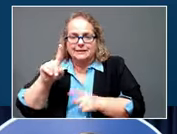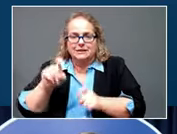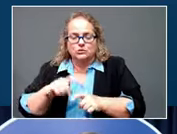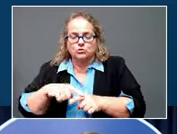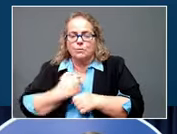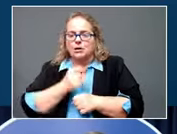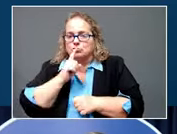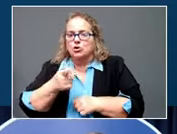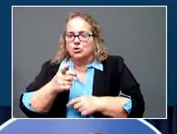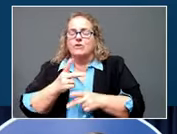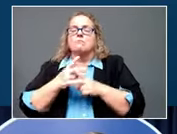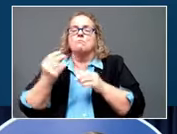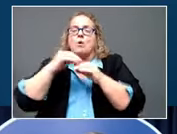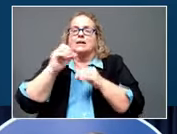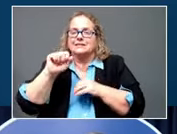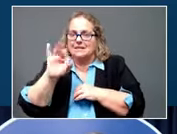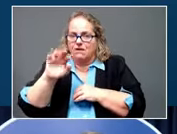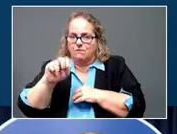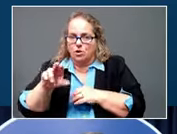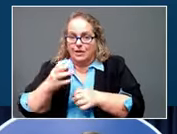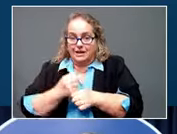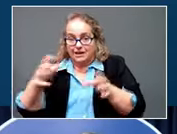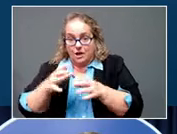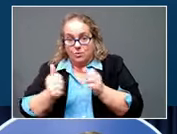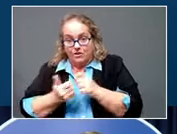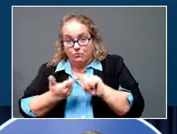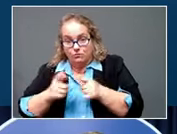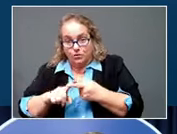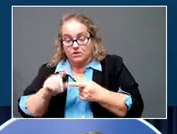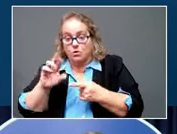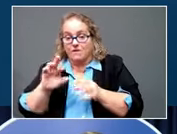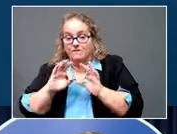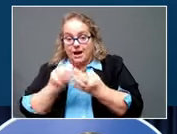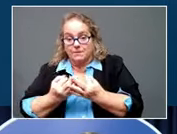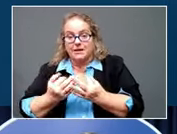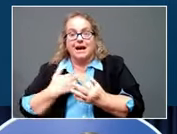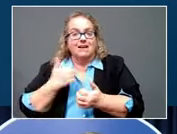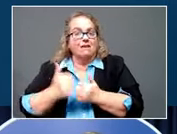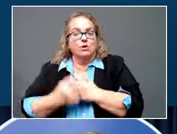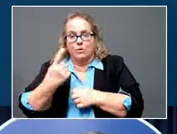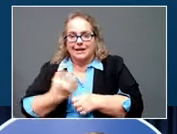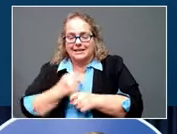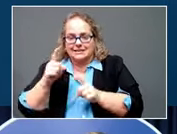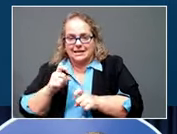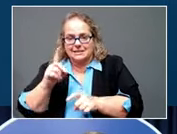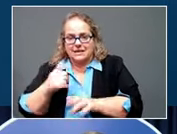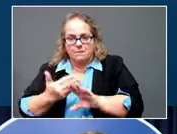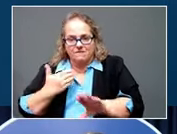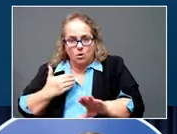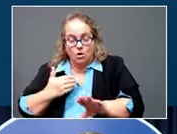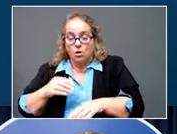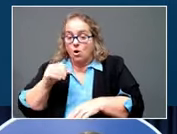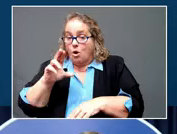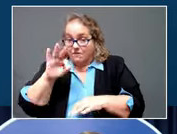safer. Going to get together with friends or family, have everybody get tested the day before, or if you can get them